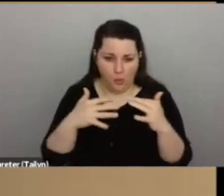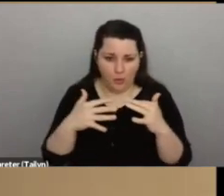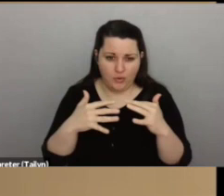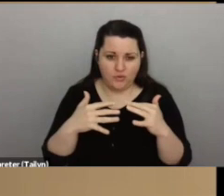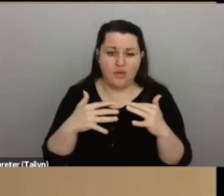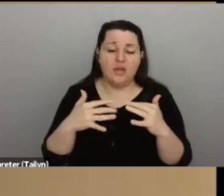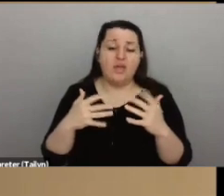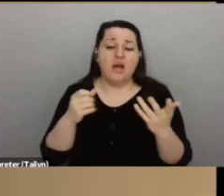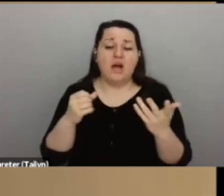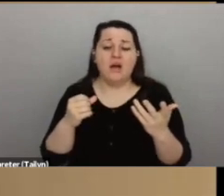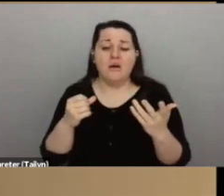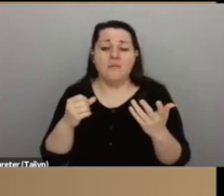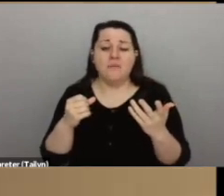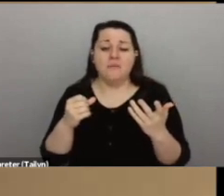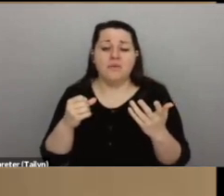humanity.